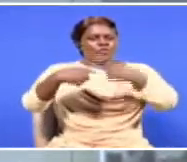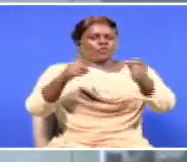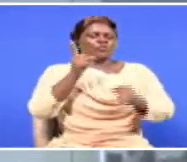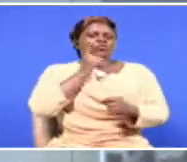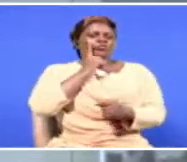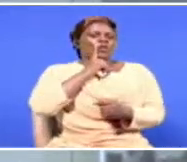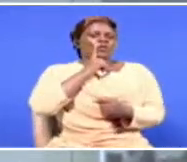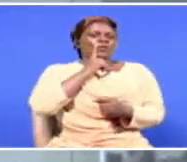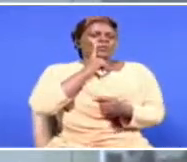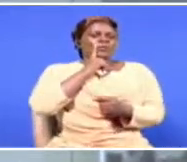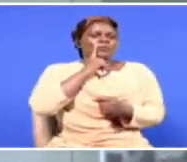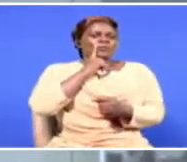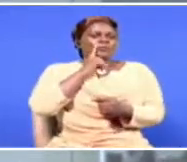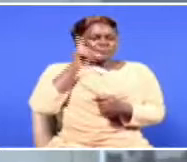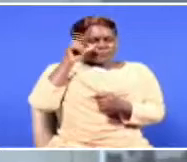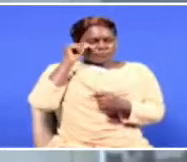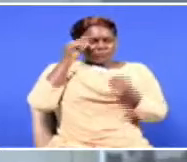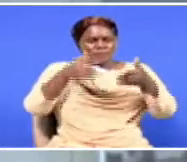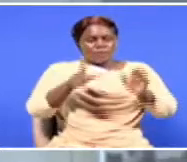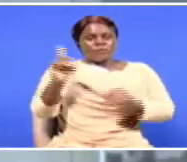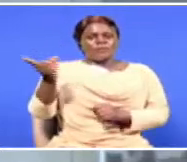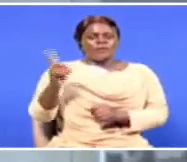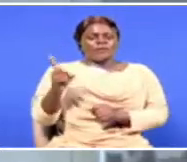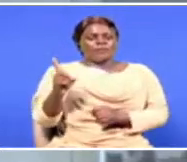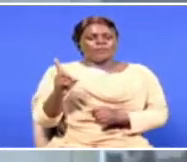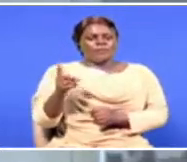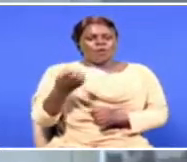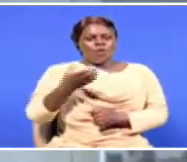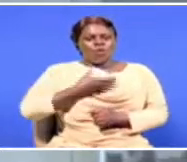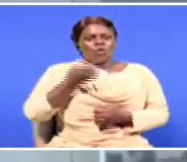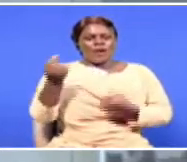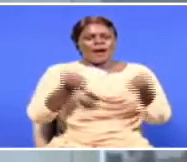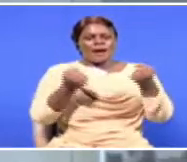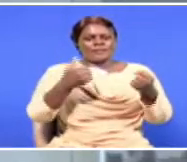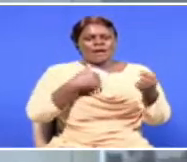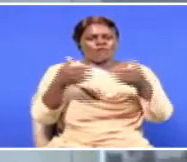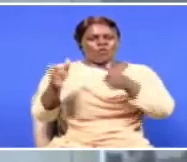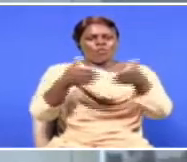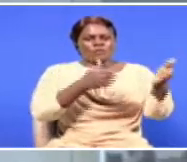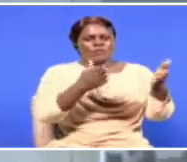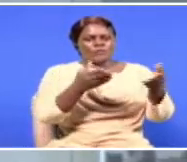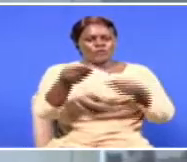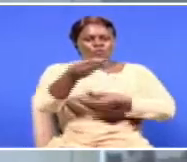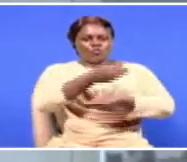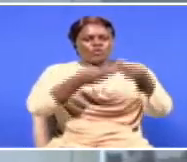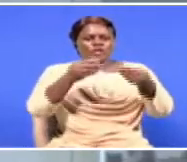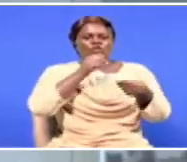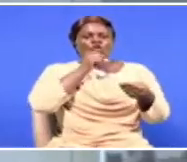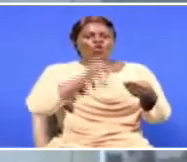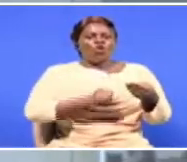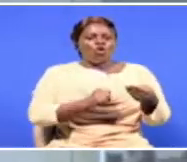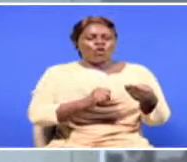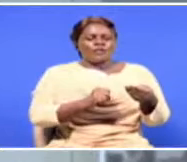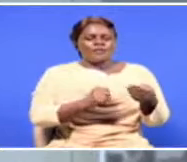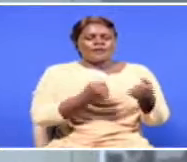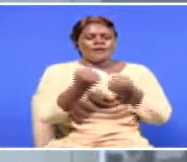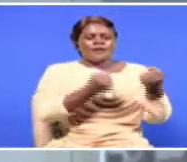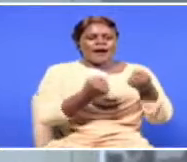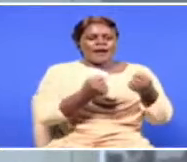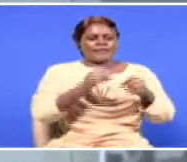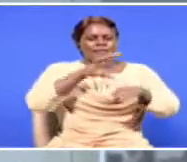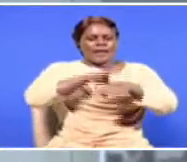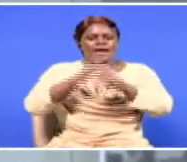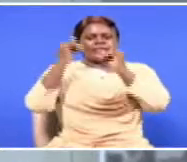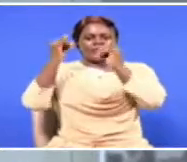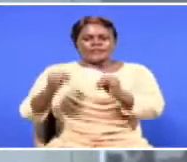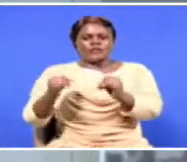through tomorrow along Mombasa Road, Nairobi. Car owners will have the opportunity to trade in their old cars for new ones as they also